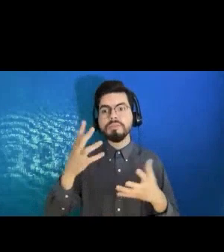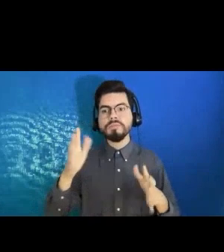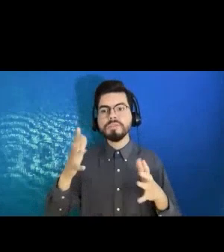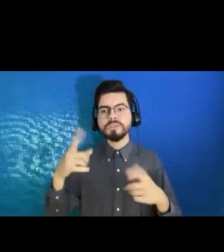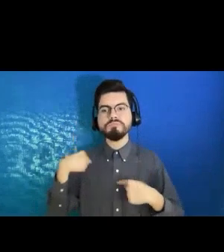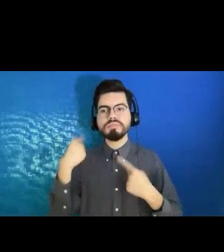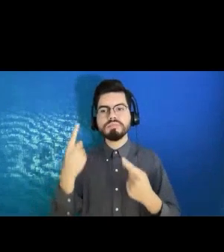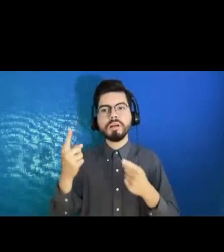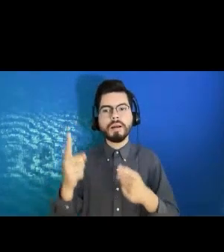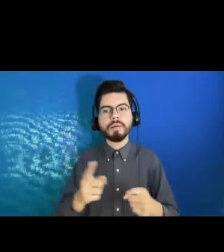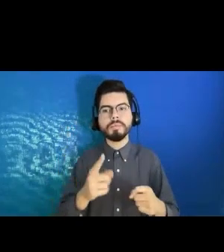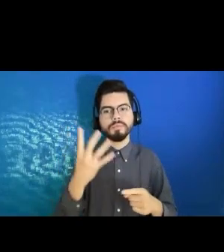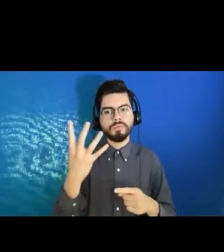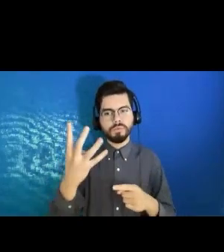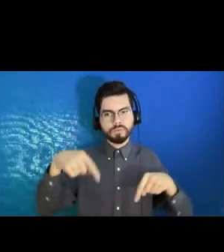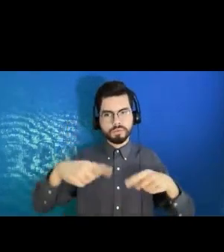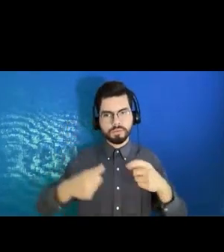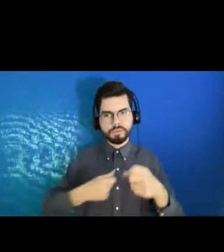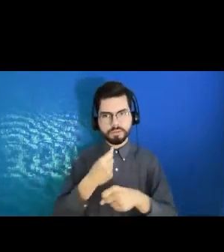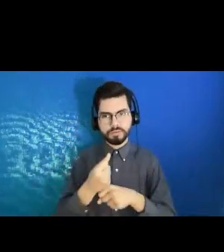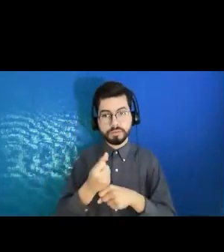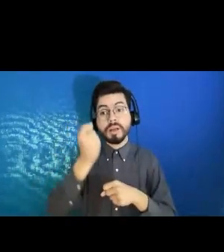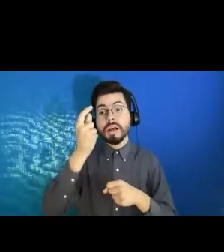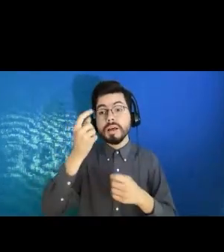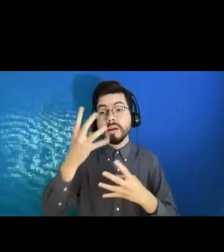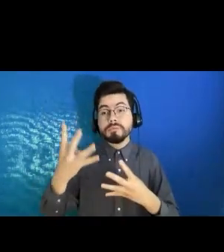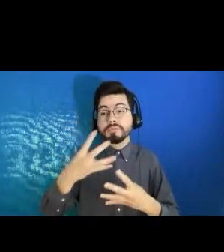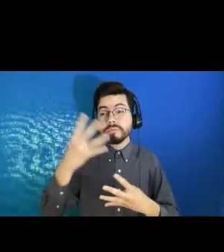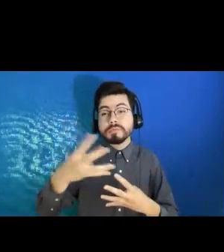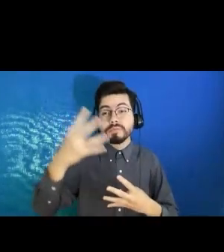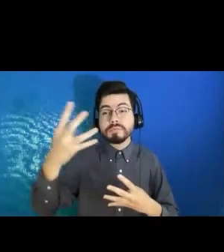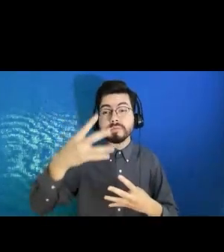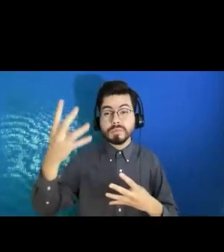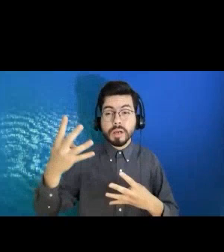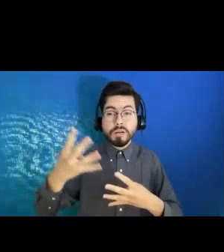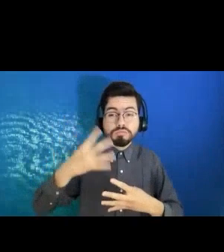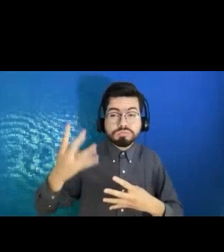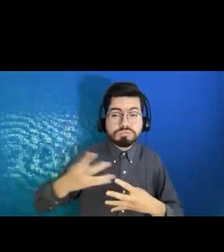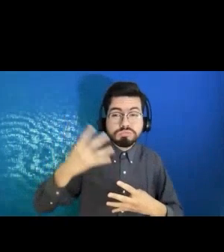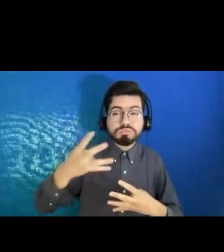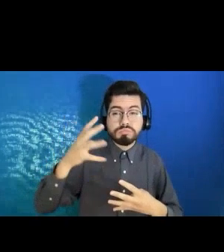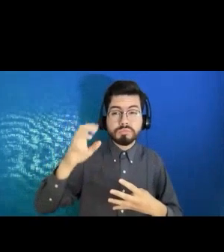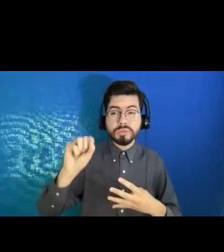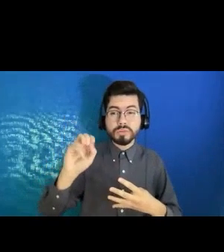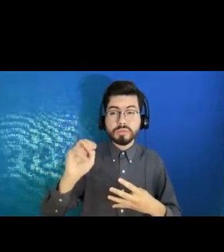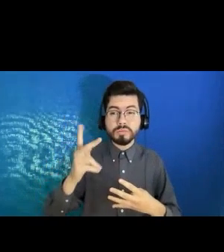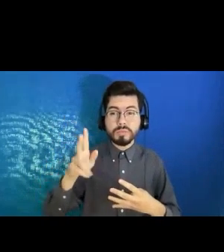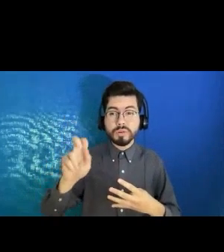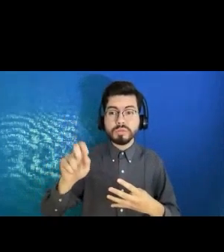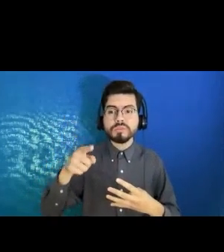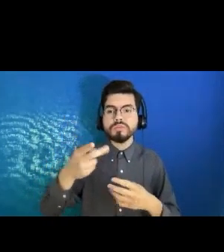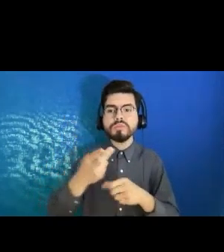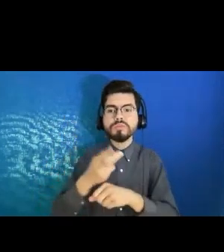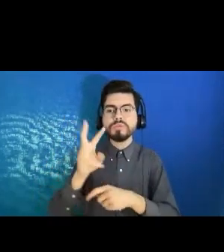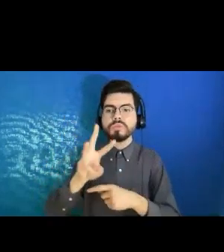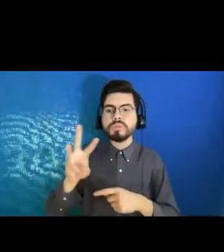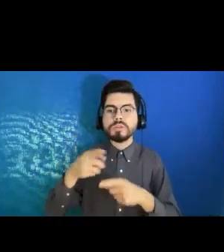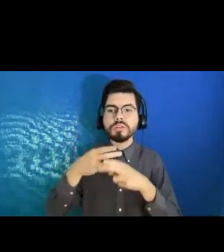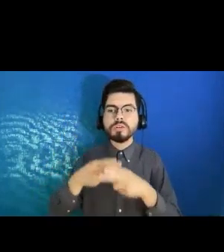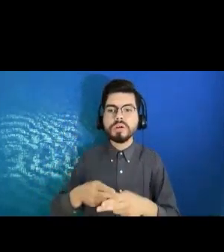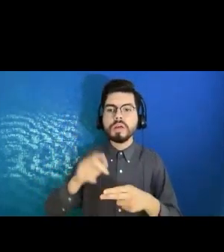ever wondering, or your guests are wondering where all the smoke's coming from, go to a webpage called Air Now. Easy